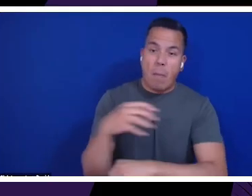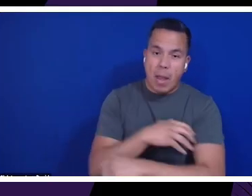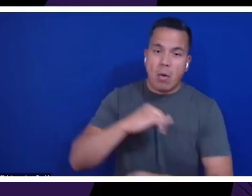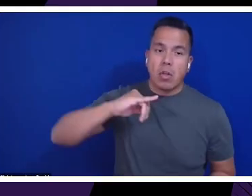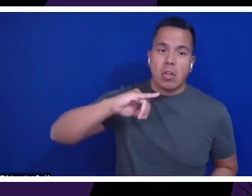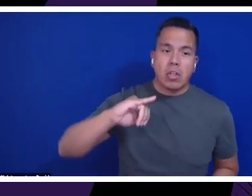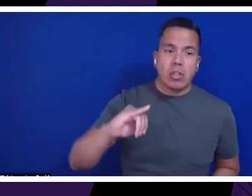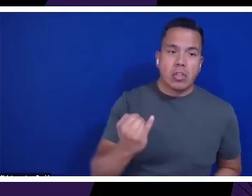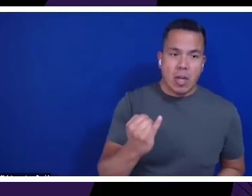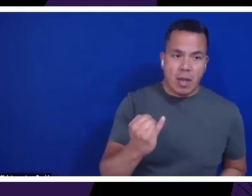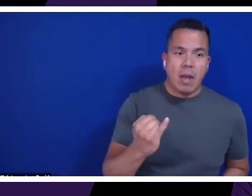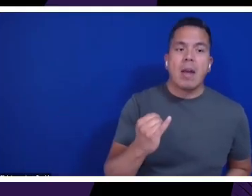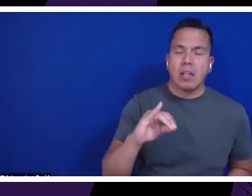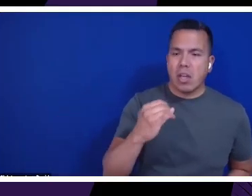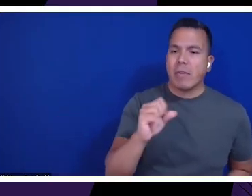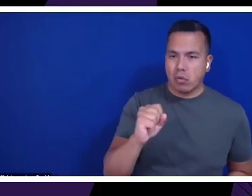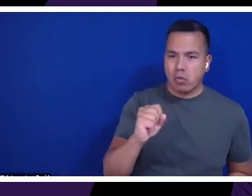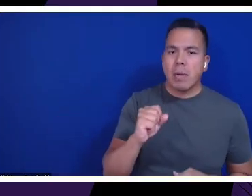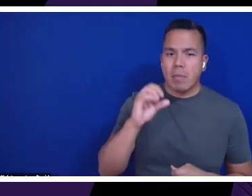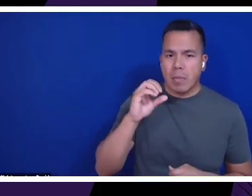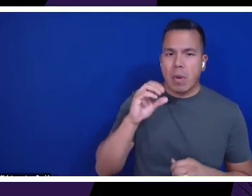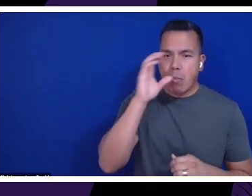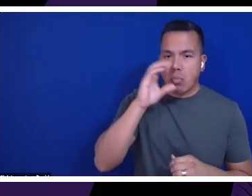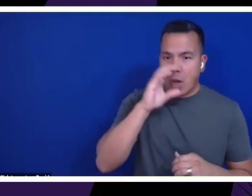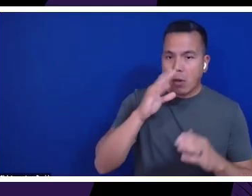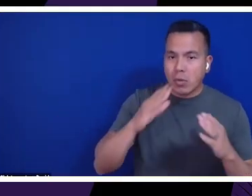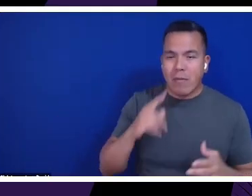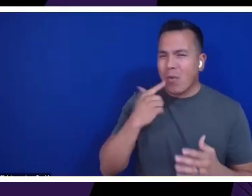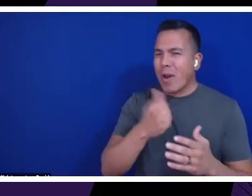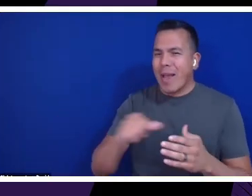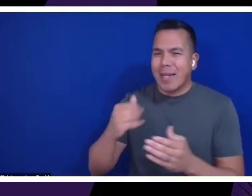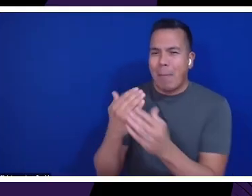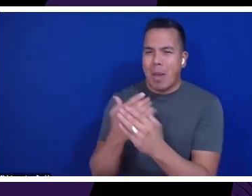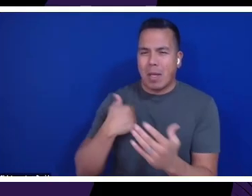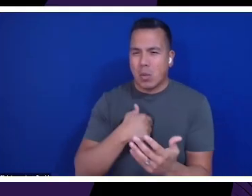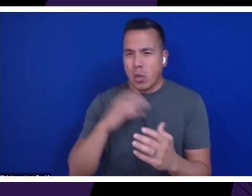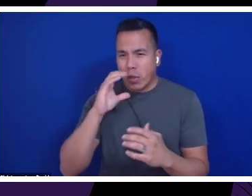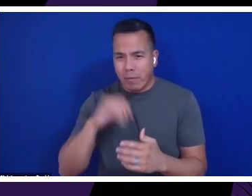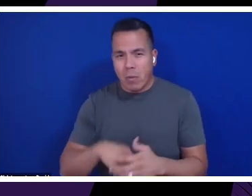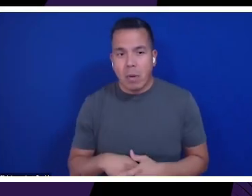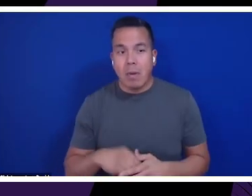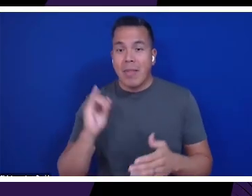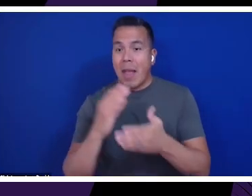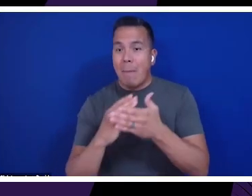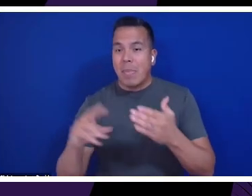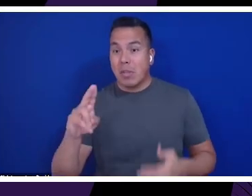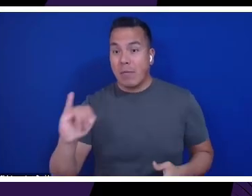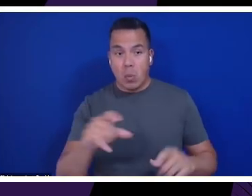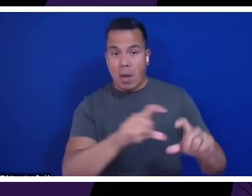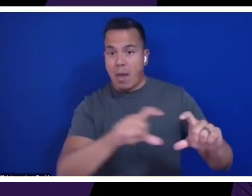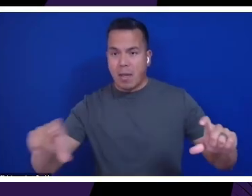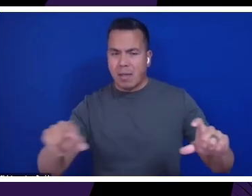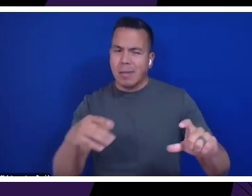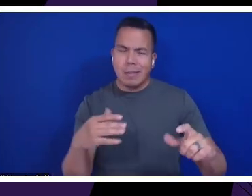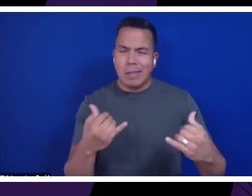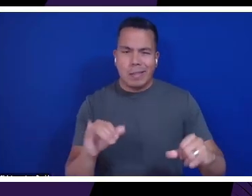for and install any third-party Node package that we desire. That piece of UI is, as you probably have noticed, extremely work in progress